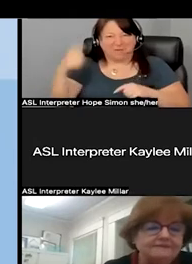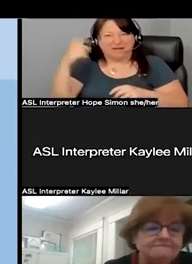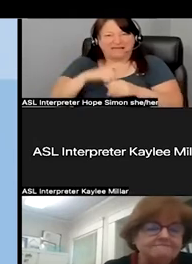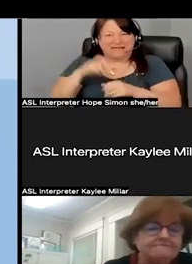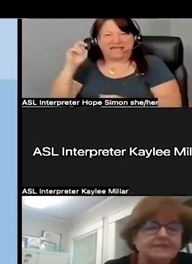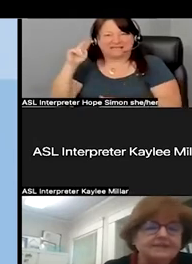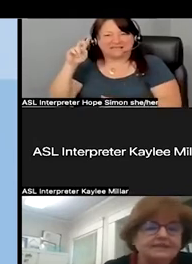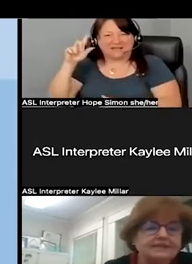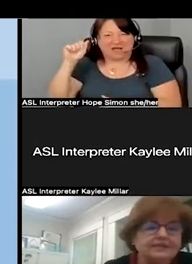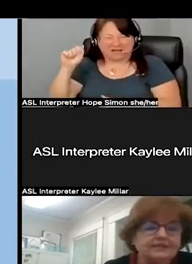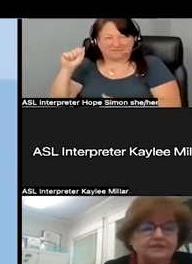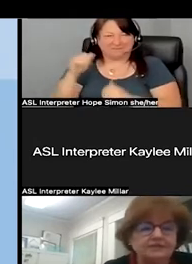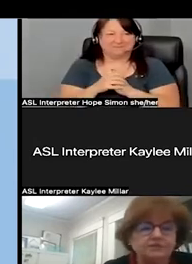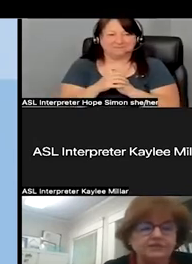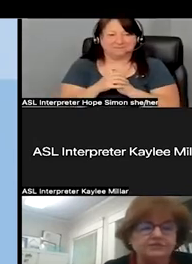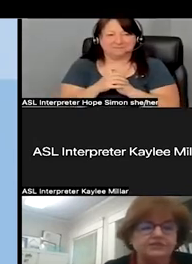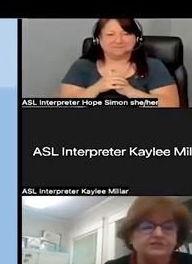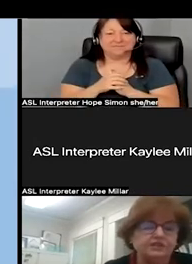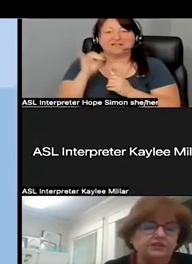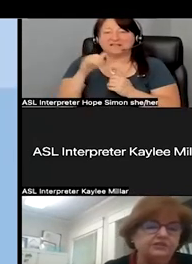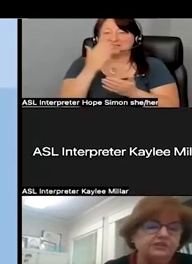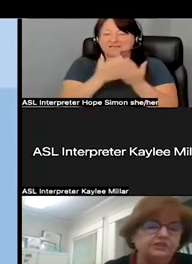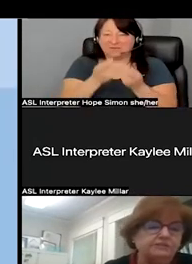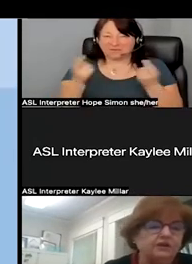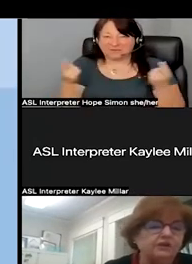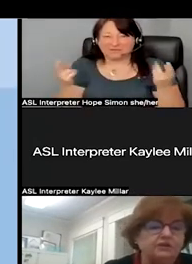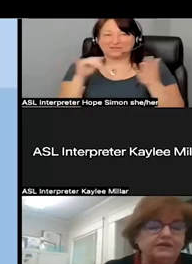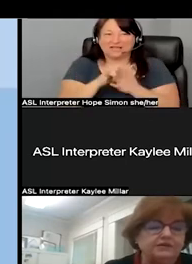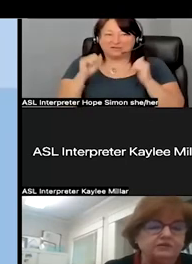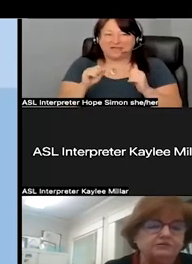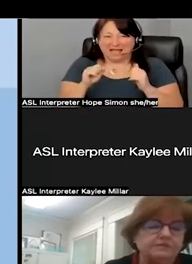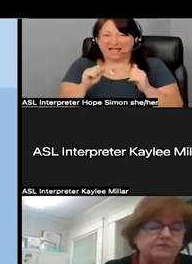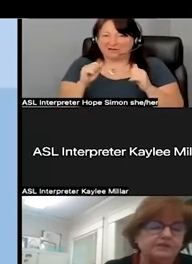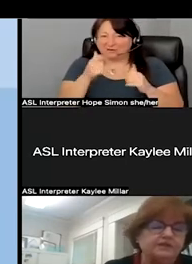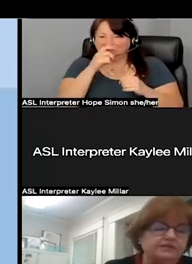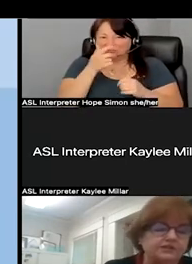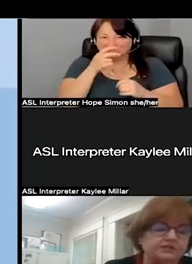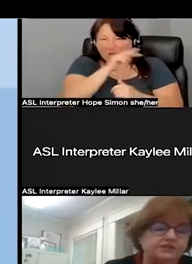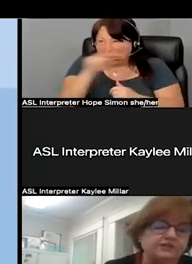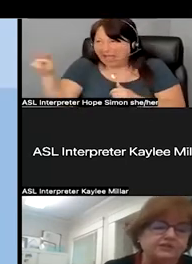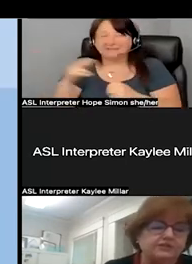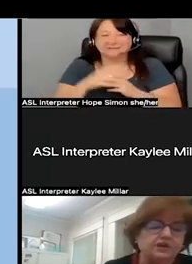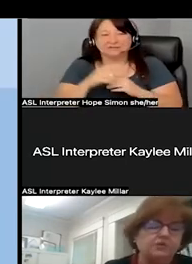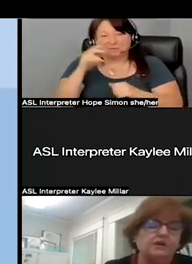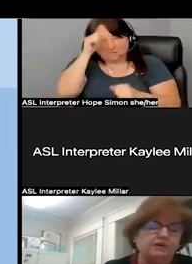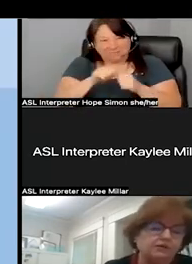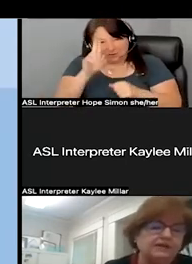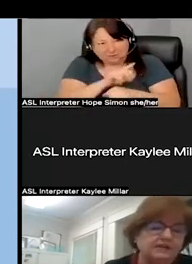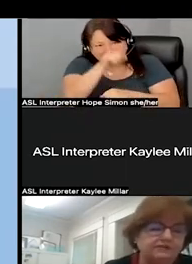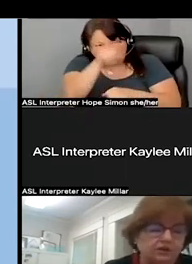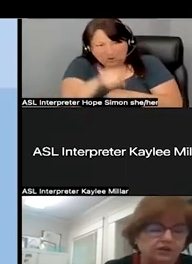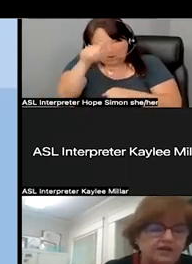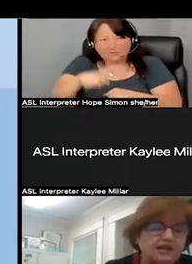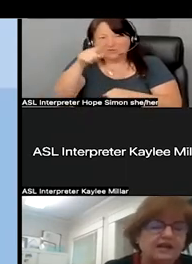Next slide. So these are some of the resources that you can go to, some of our earthquake tools, remembering to use those so that you know where